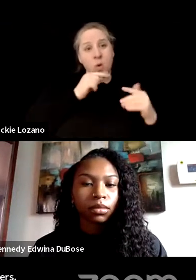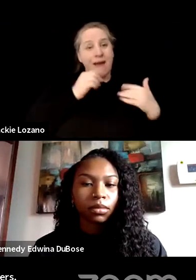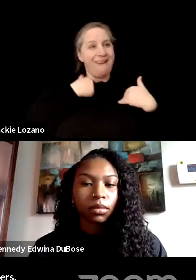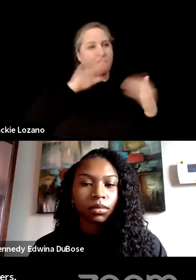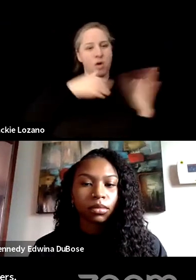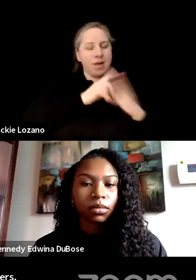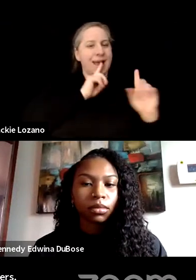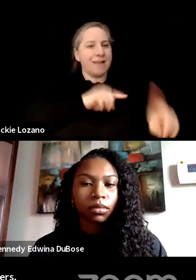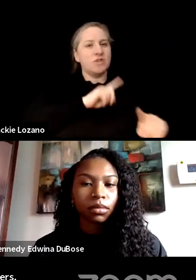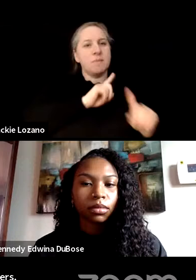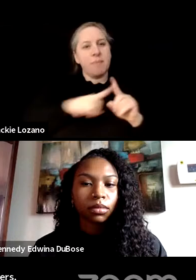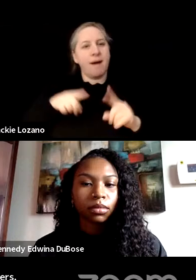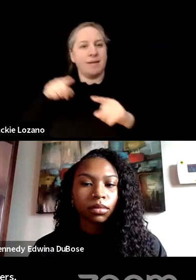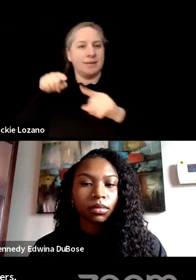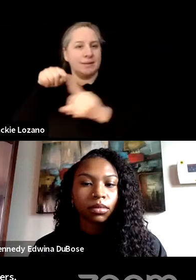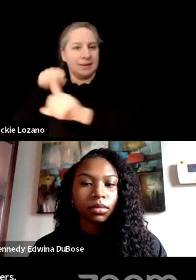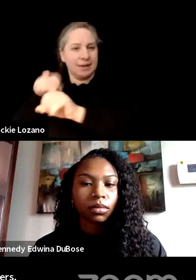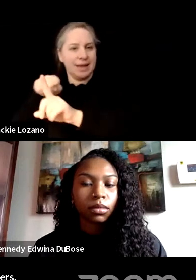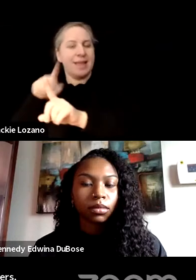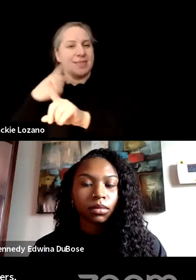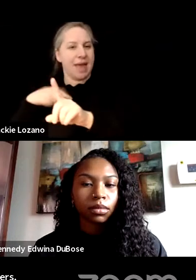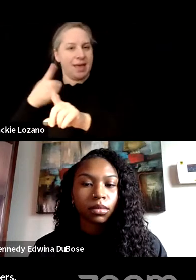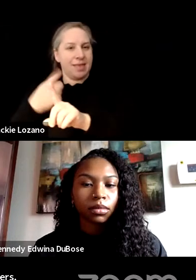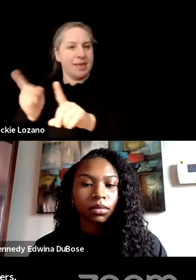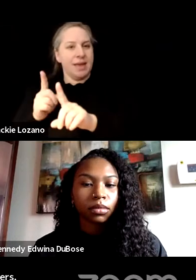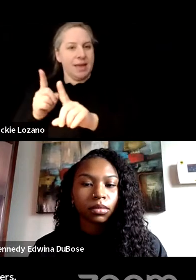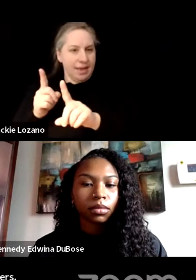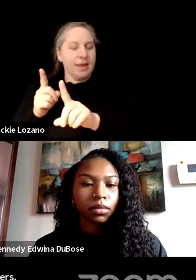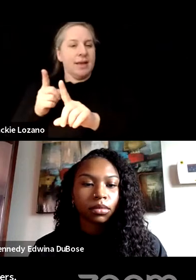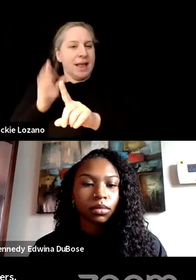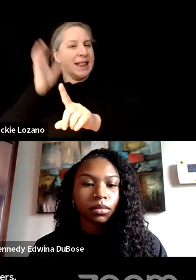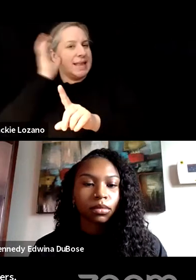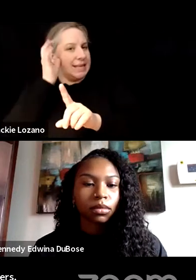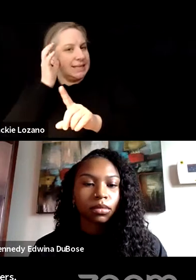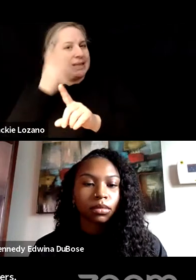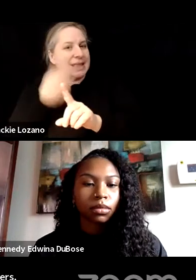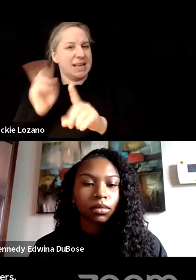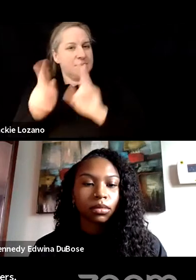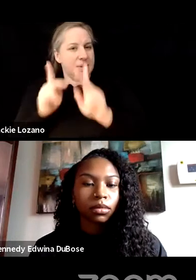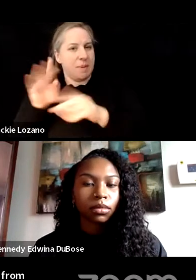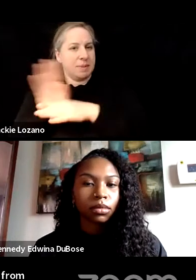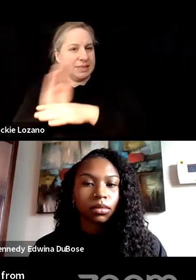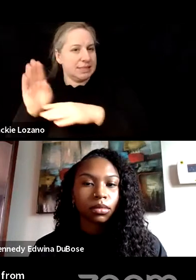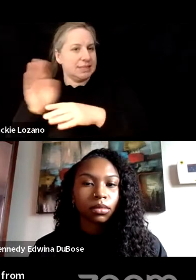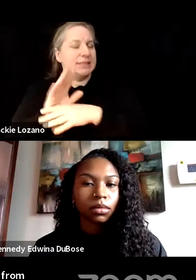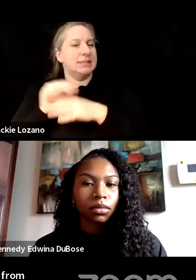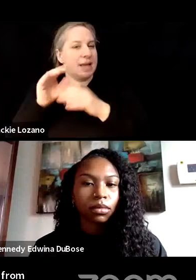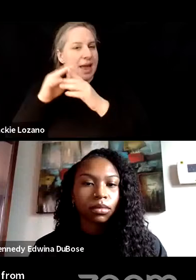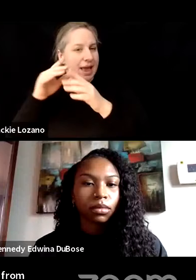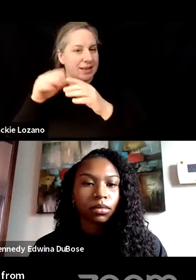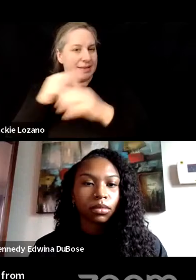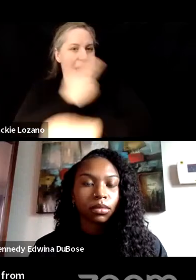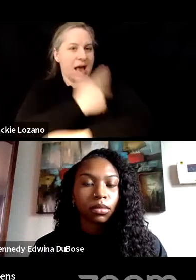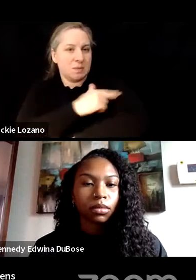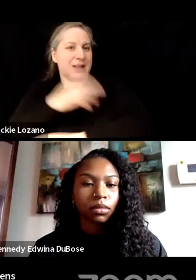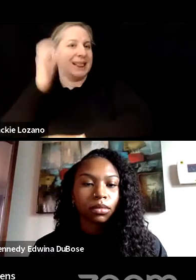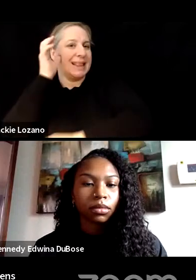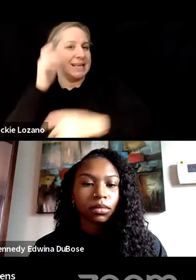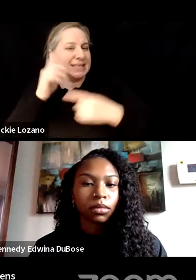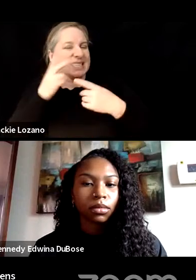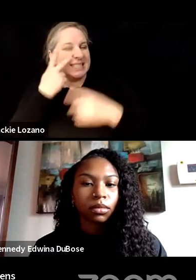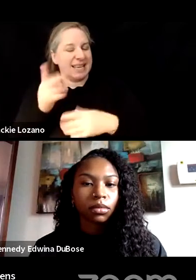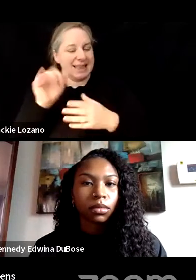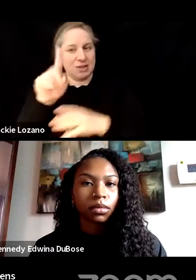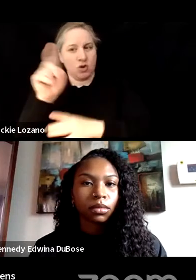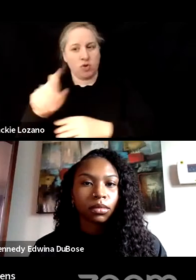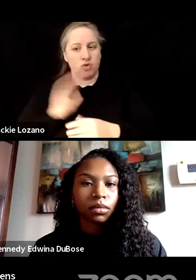but that the institution listens to this conversation and recognizes that these are the questions that our communities have. So we have